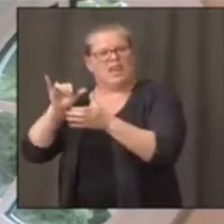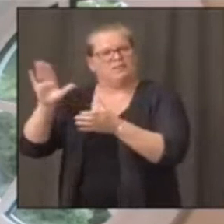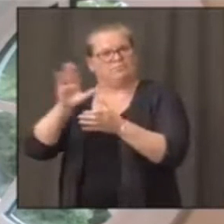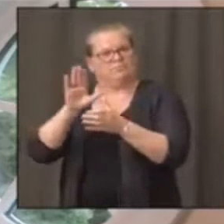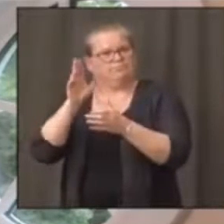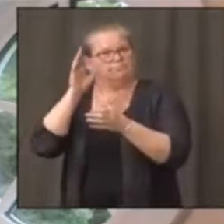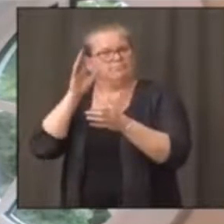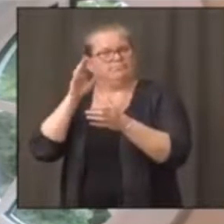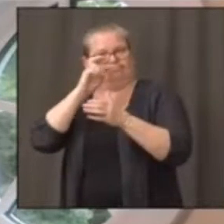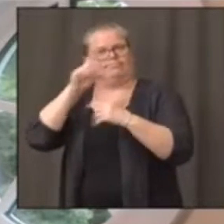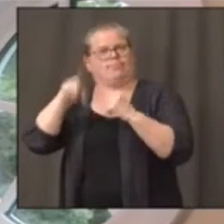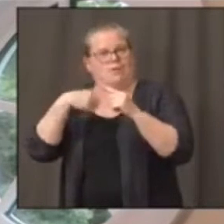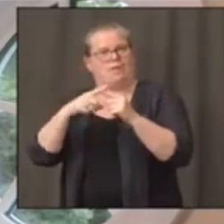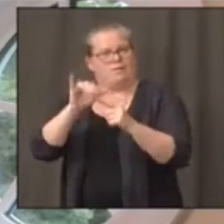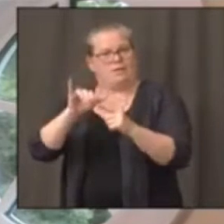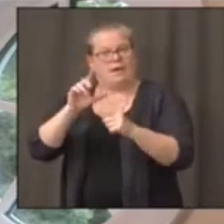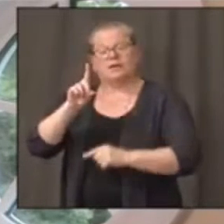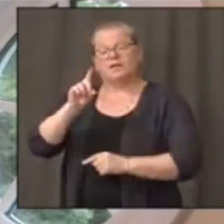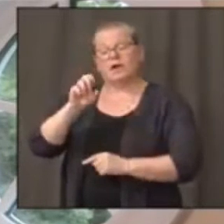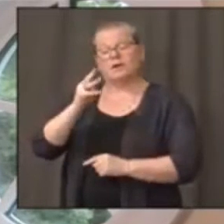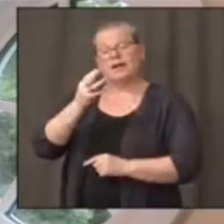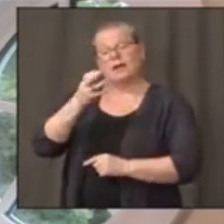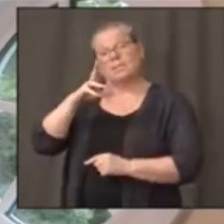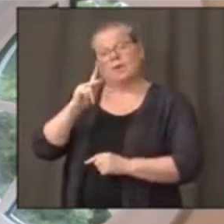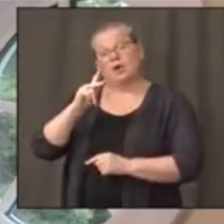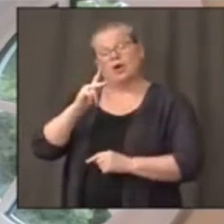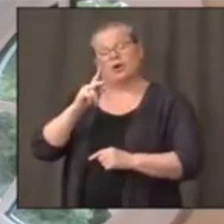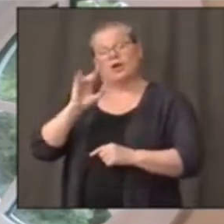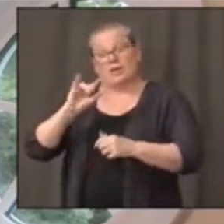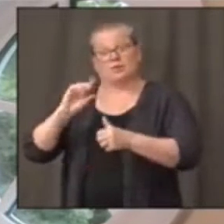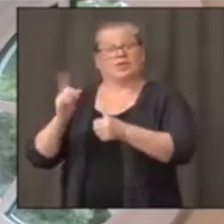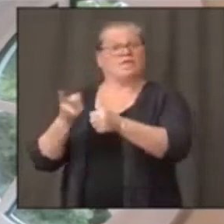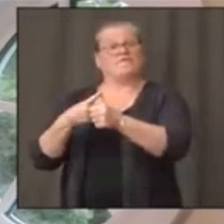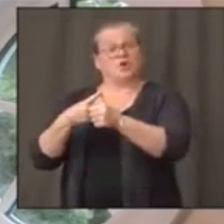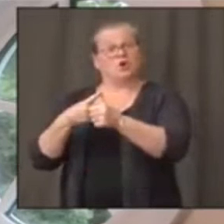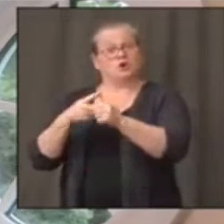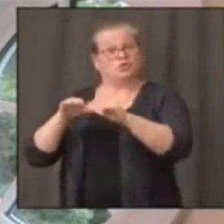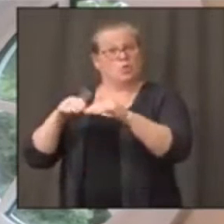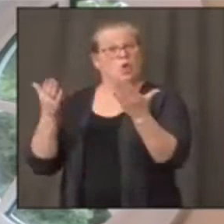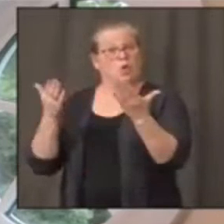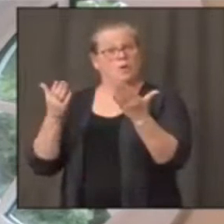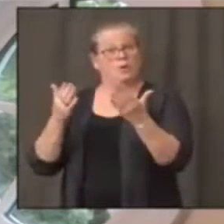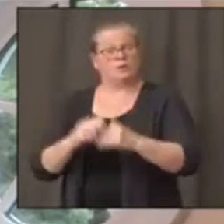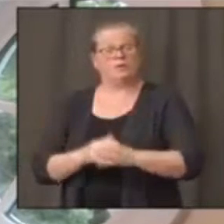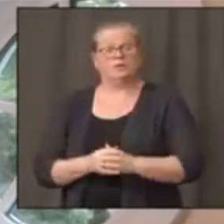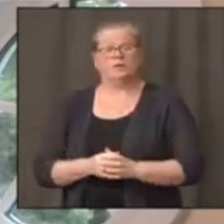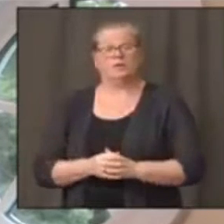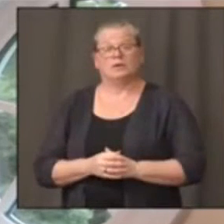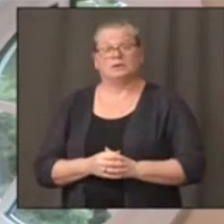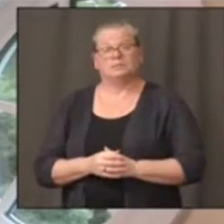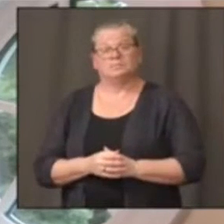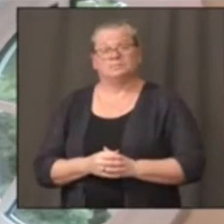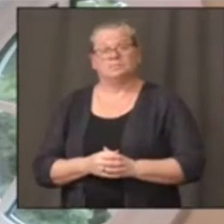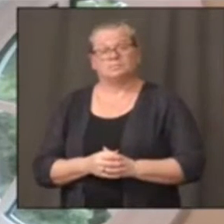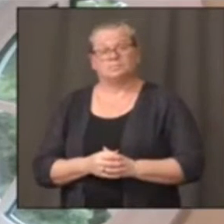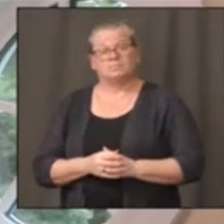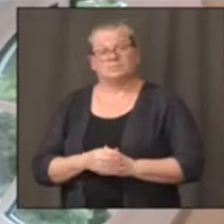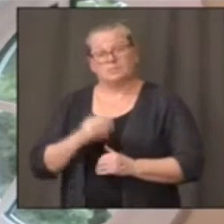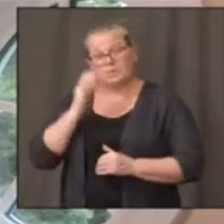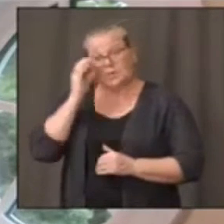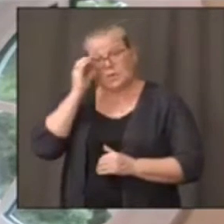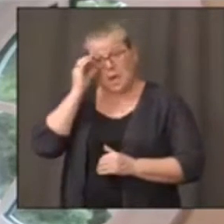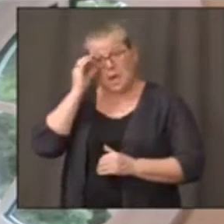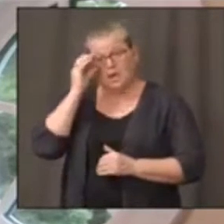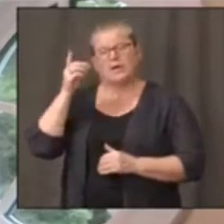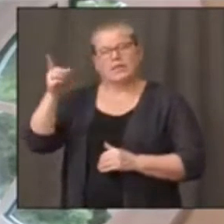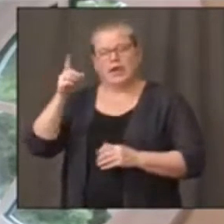Denmark became the first Western country to reopen schools. April 15th. They maintained a sophisticated sort of monitoring system